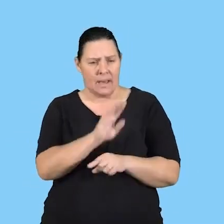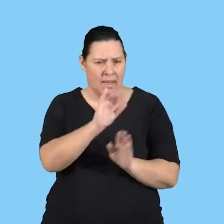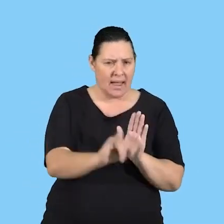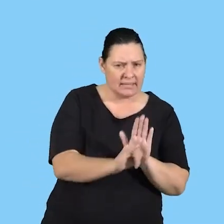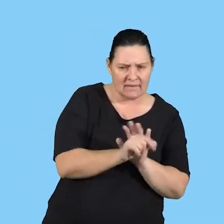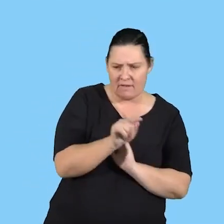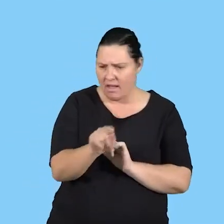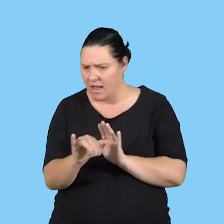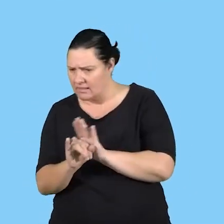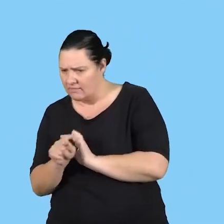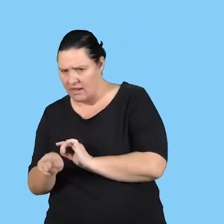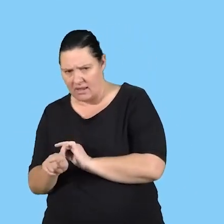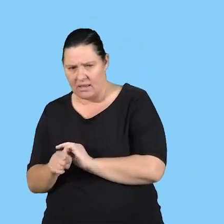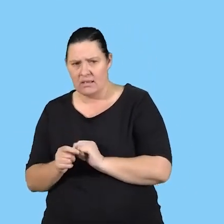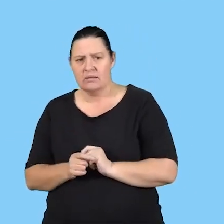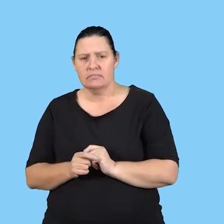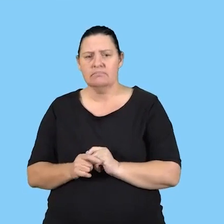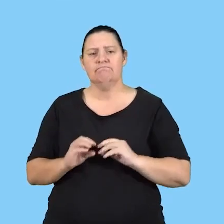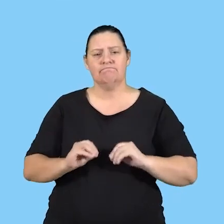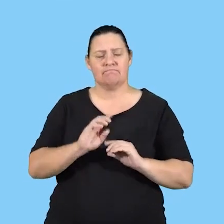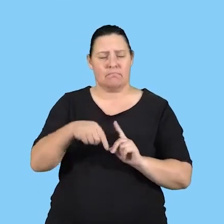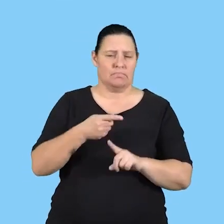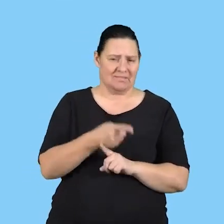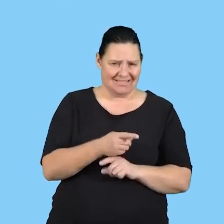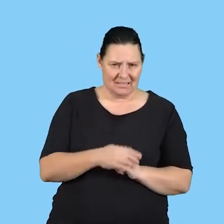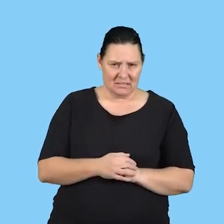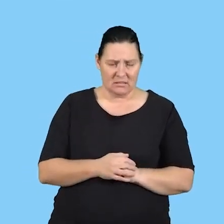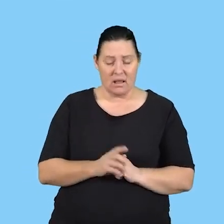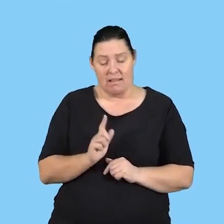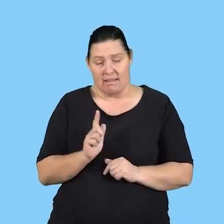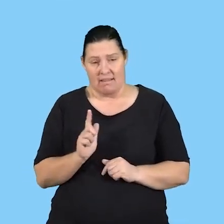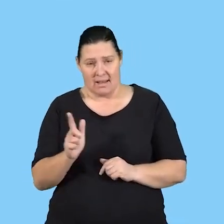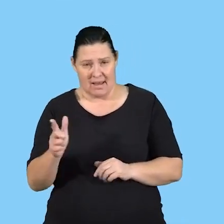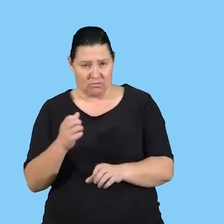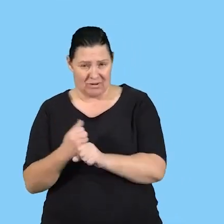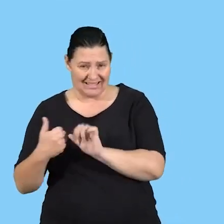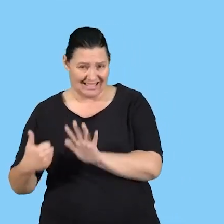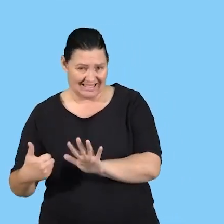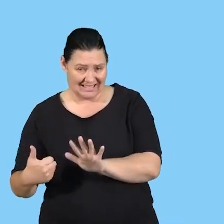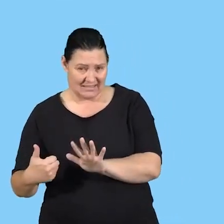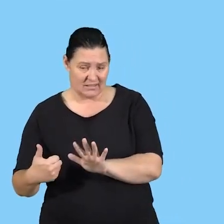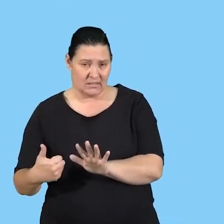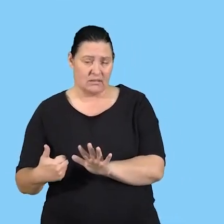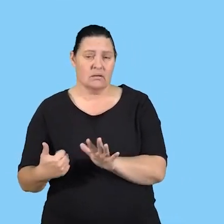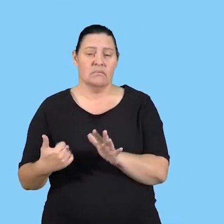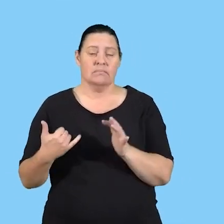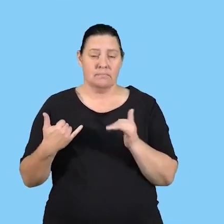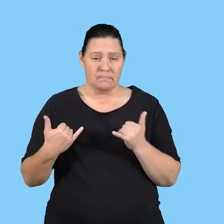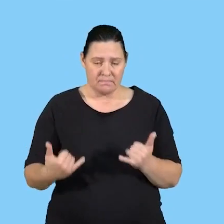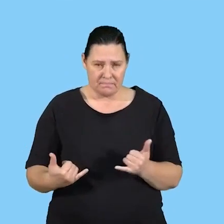identify them, and of course the teaching is around that. But later on in grade 6, they get